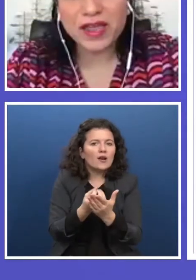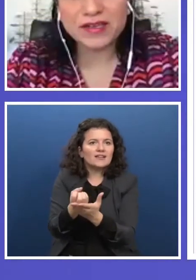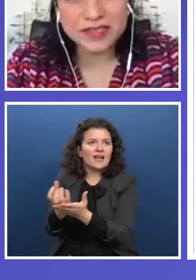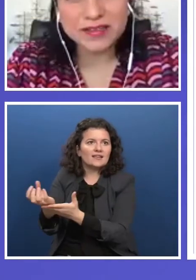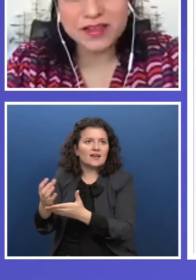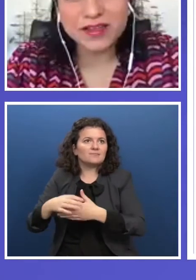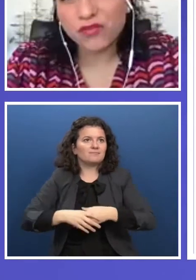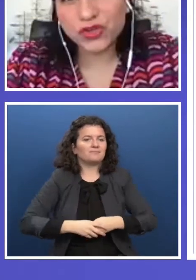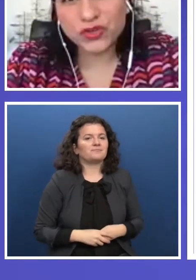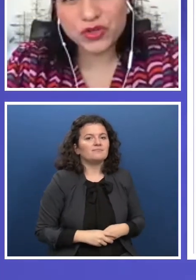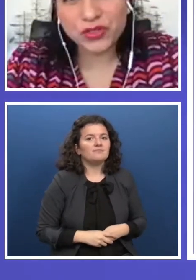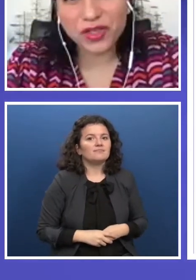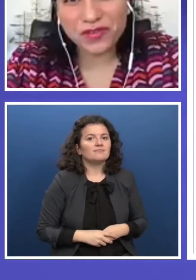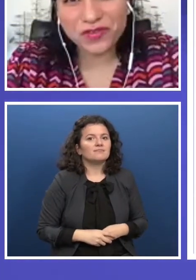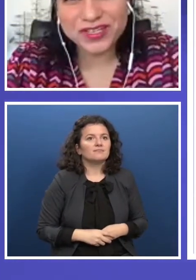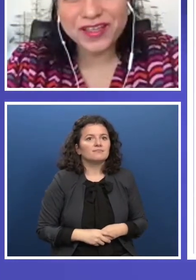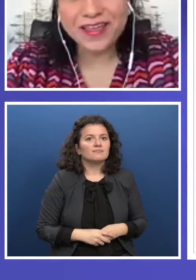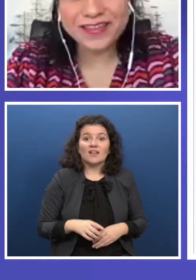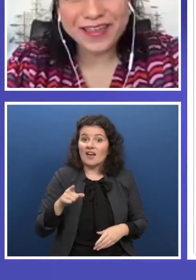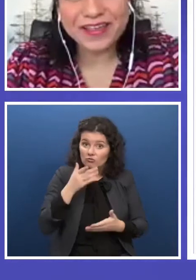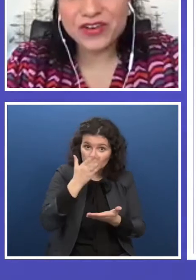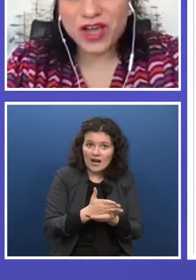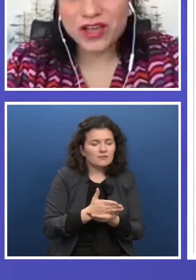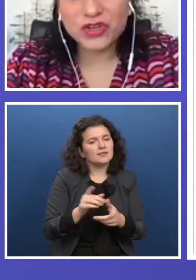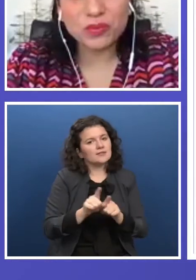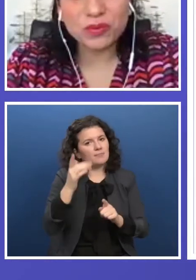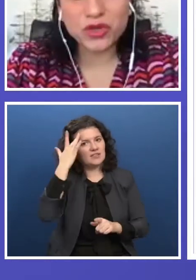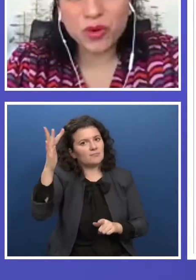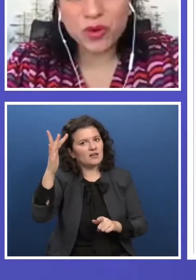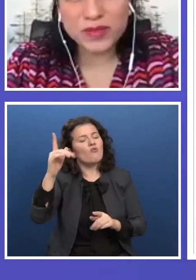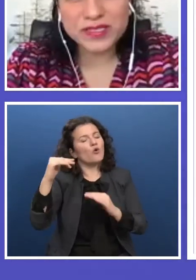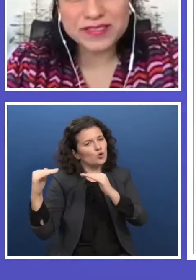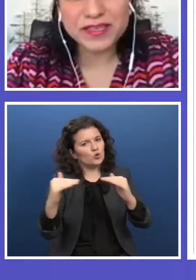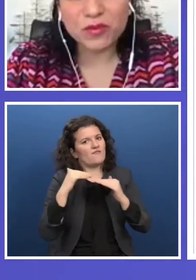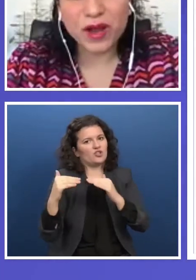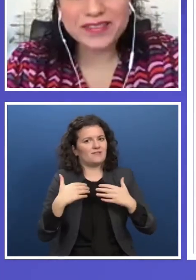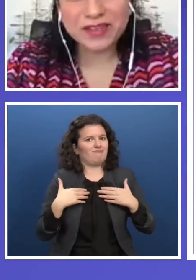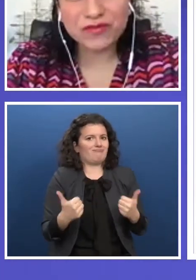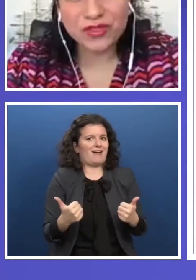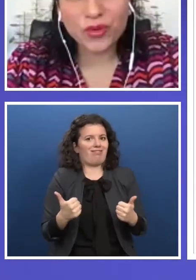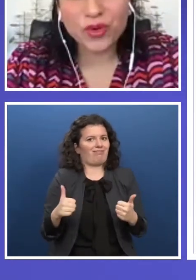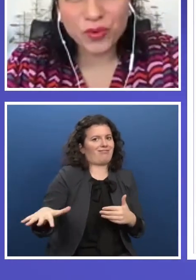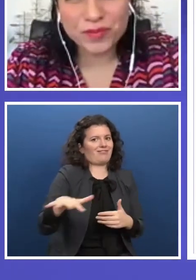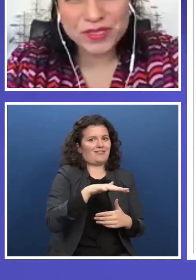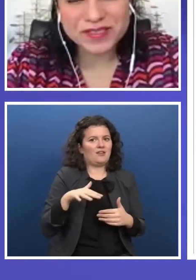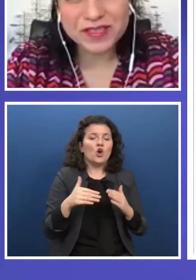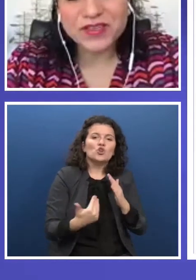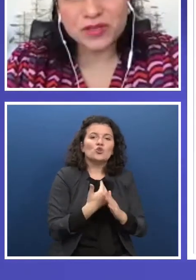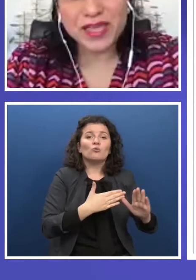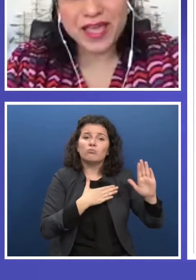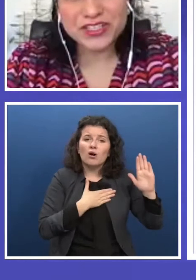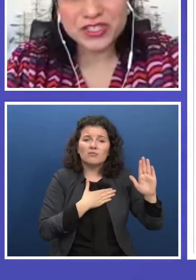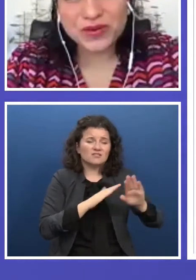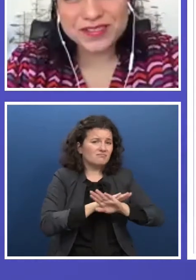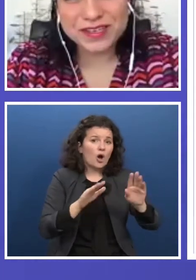do and needed for universal health coverage. Again, not new promises. We're asking for the old promises